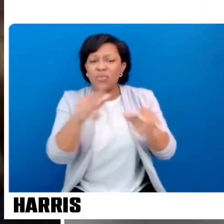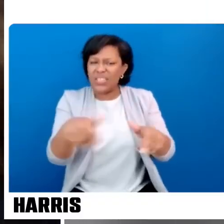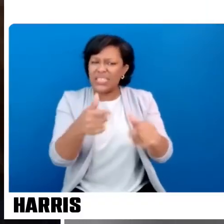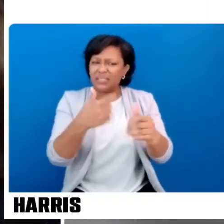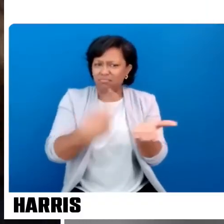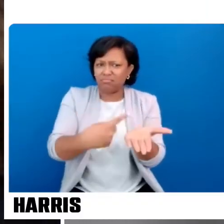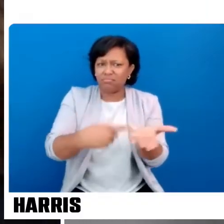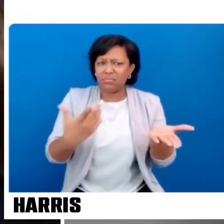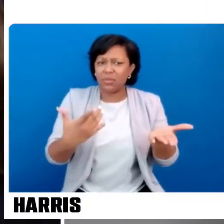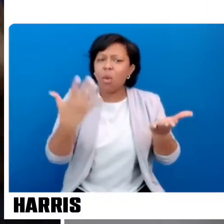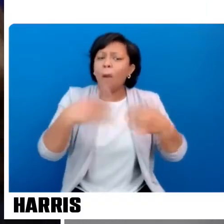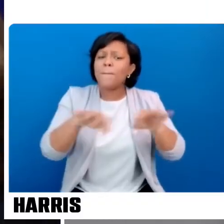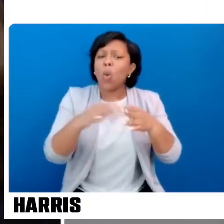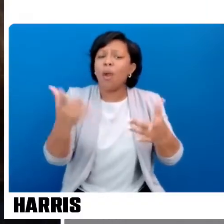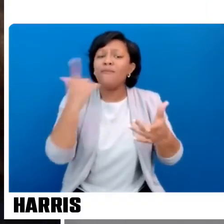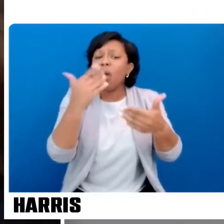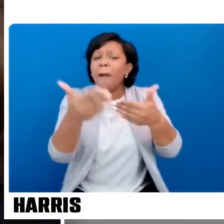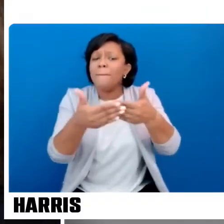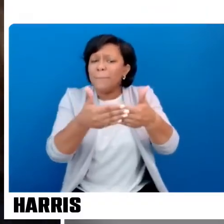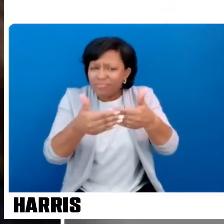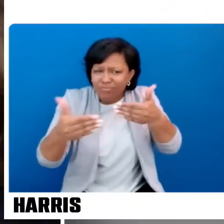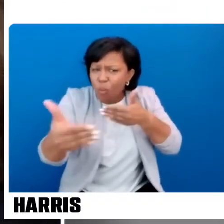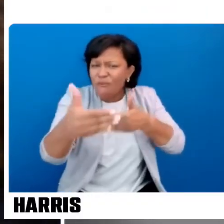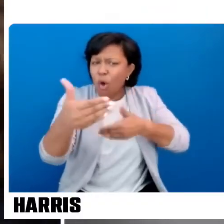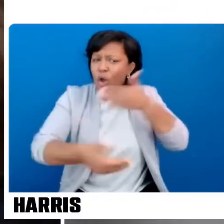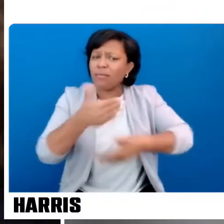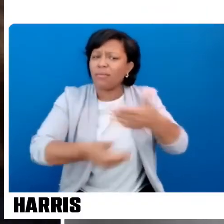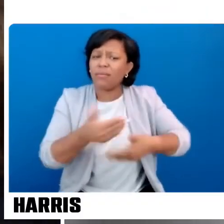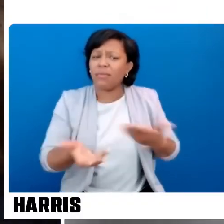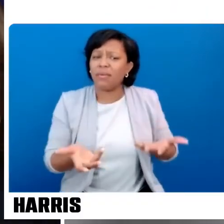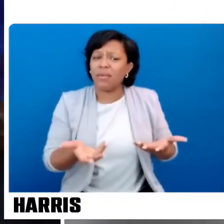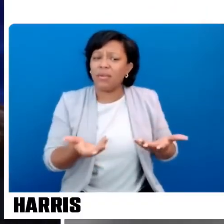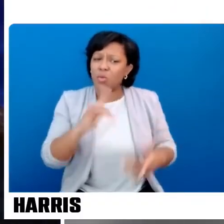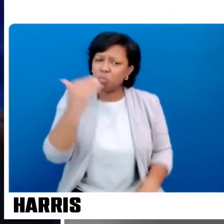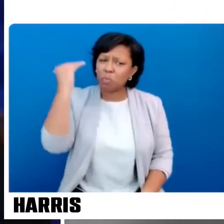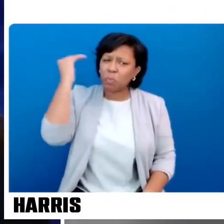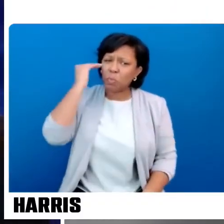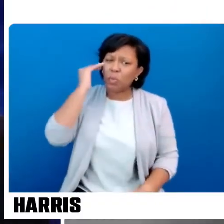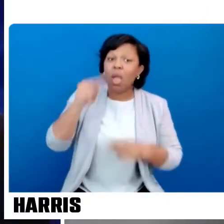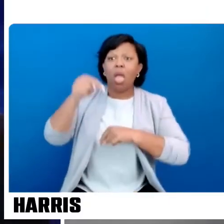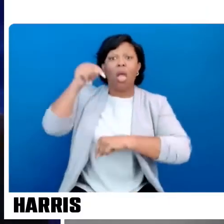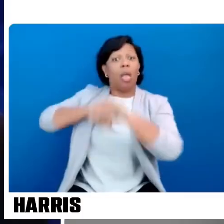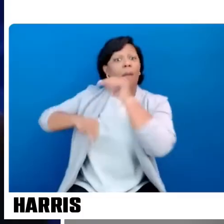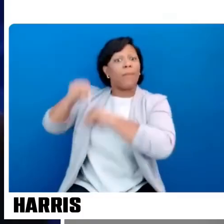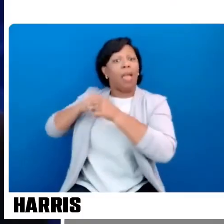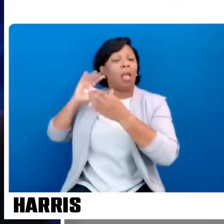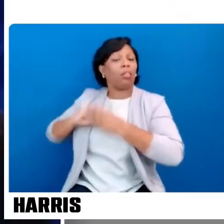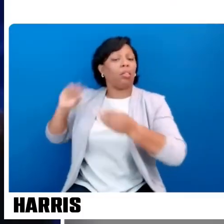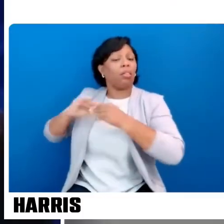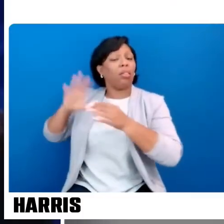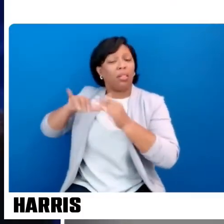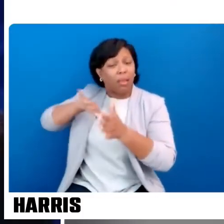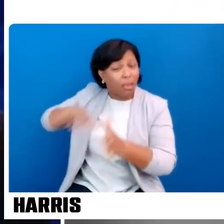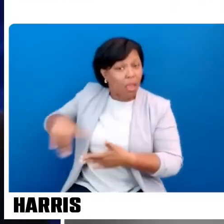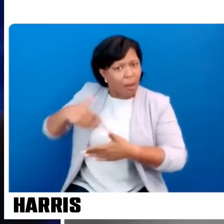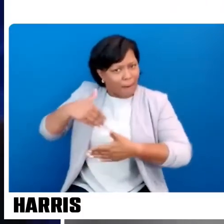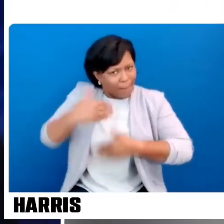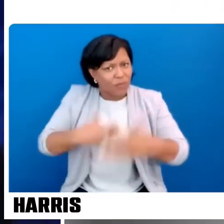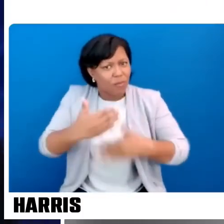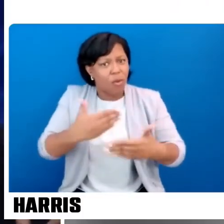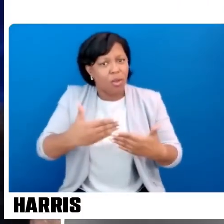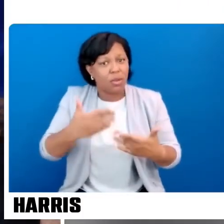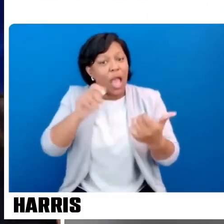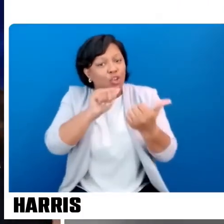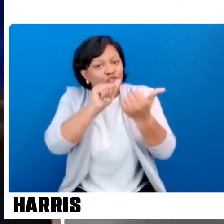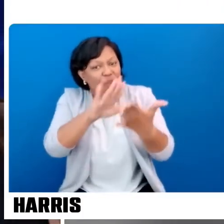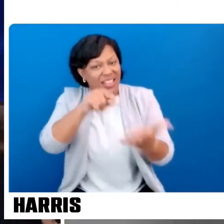the page on this same old tired rhetoric and address the needs of the American people,